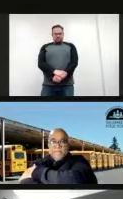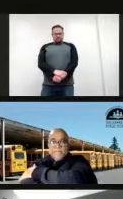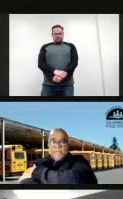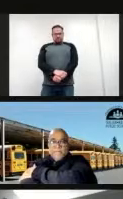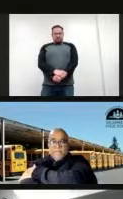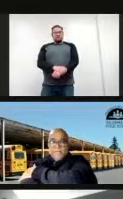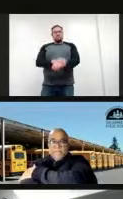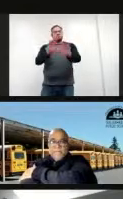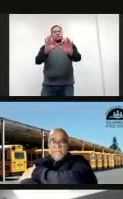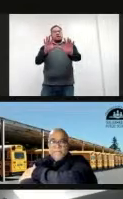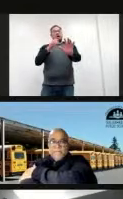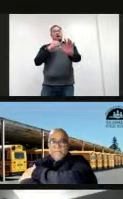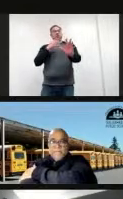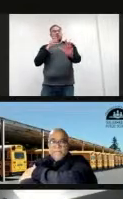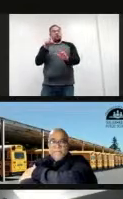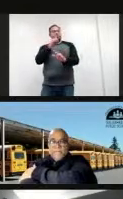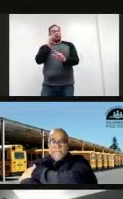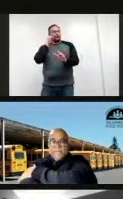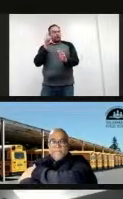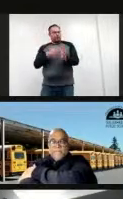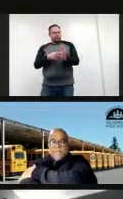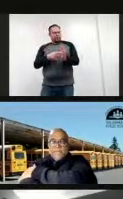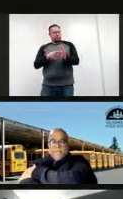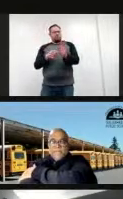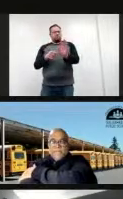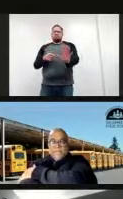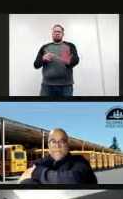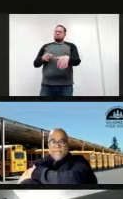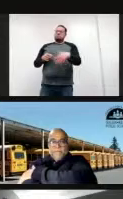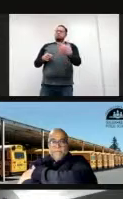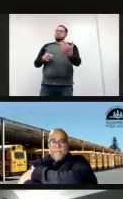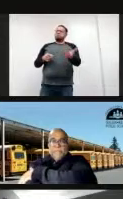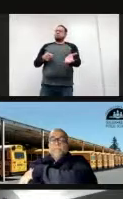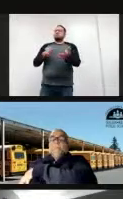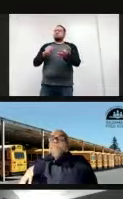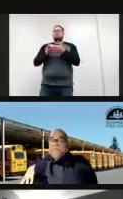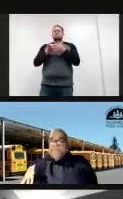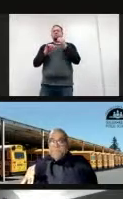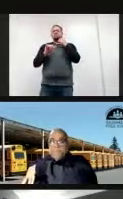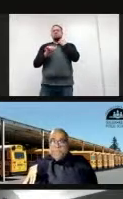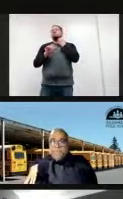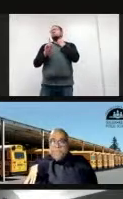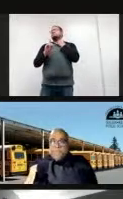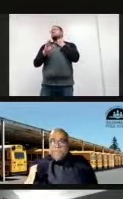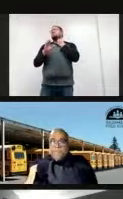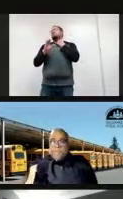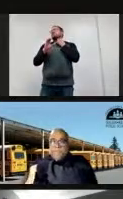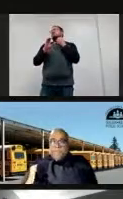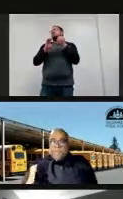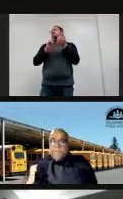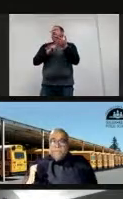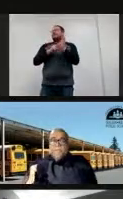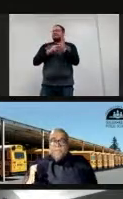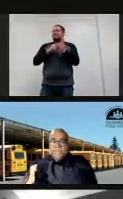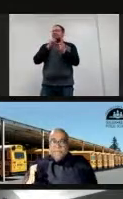Now, I want you to notice, although this document intentionally does not state which district has